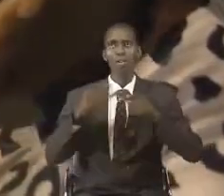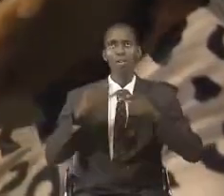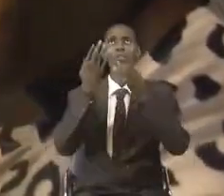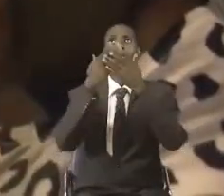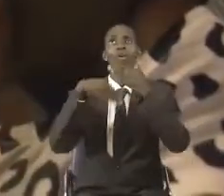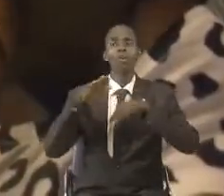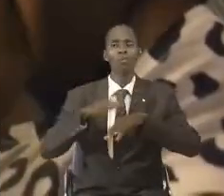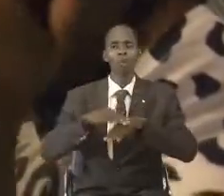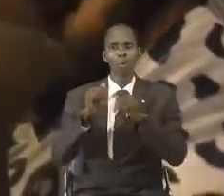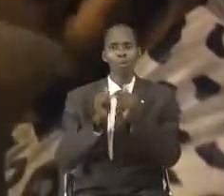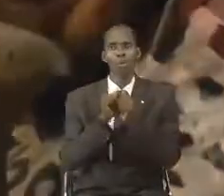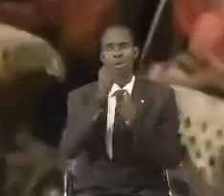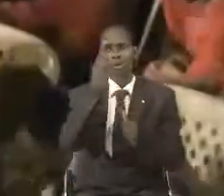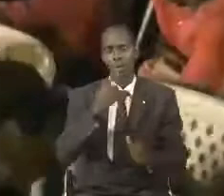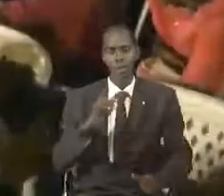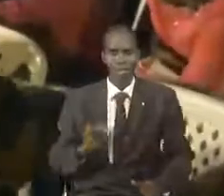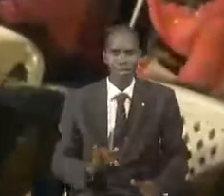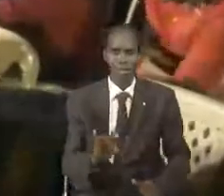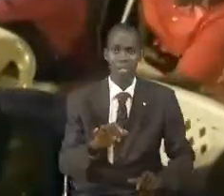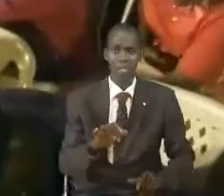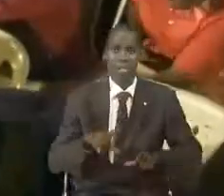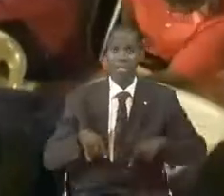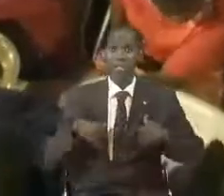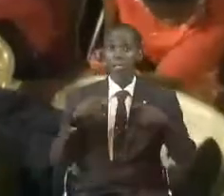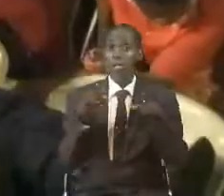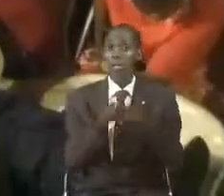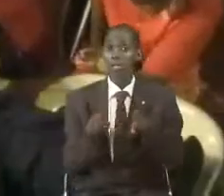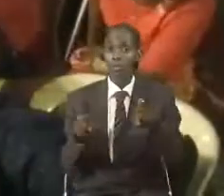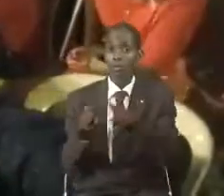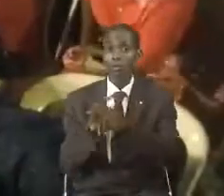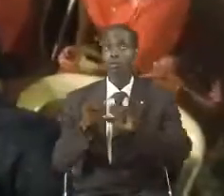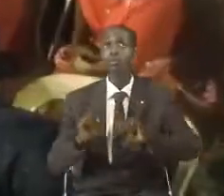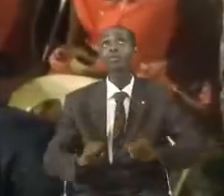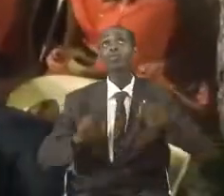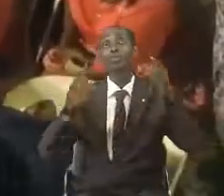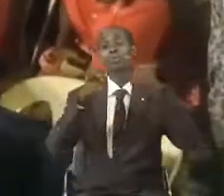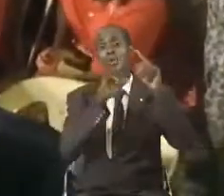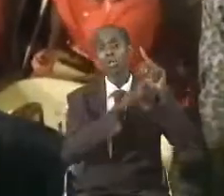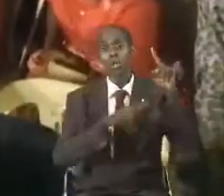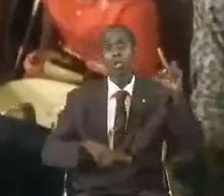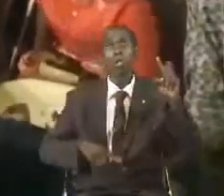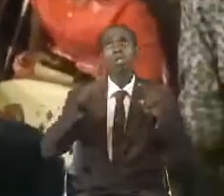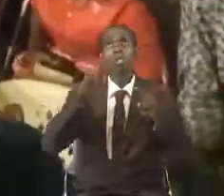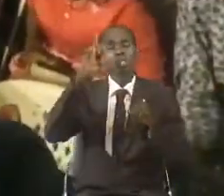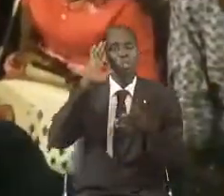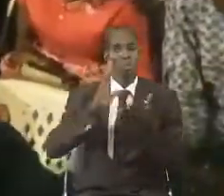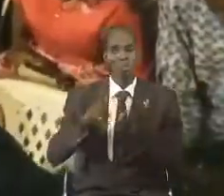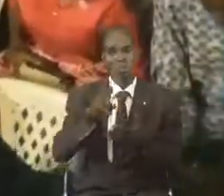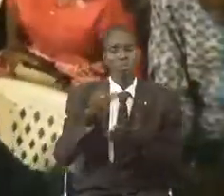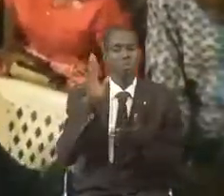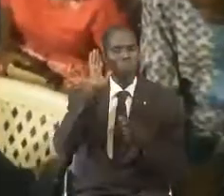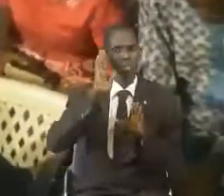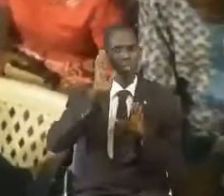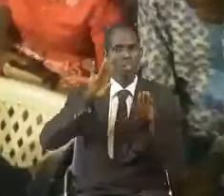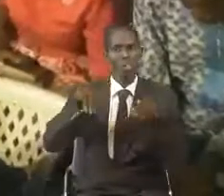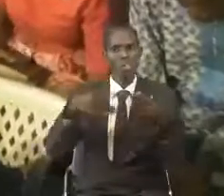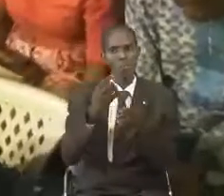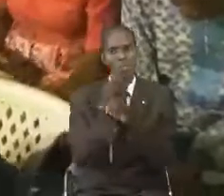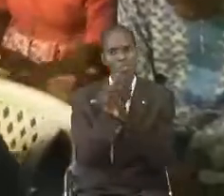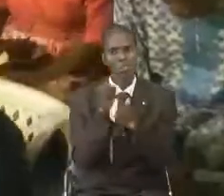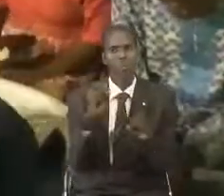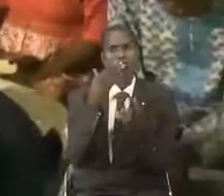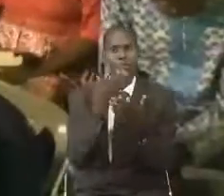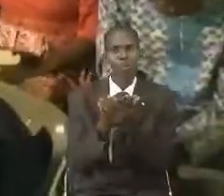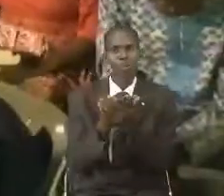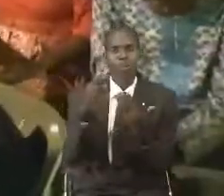with the life of heaven, with eternal life. And as you yield yourself to the Lord,